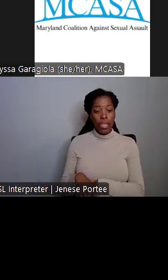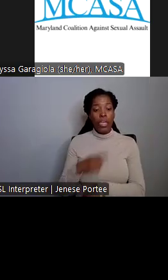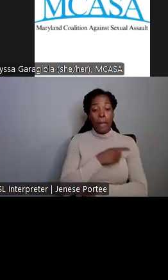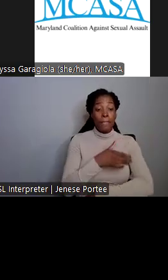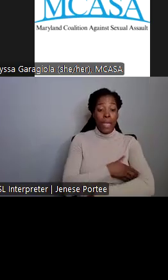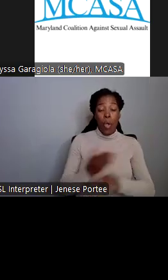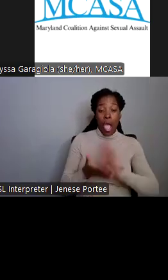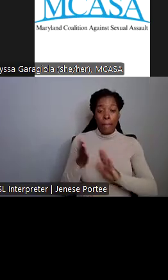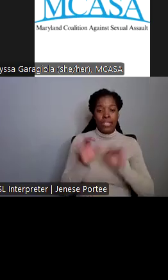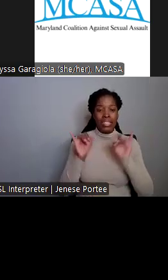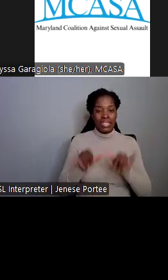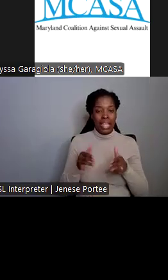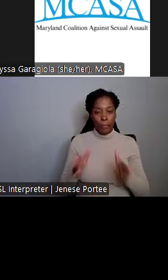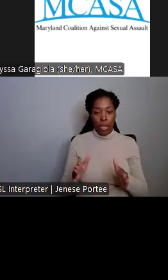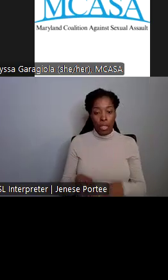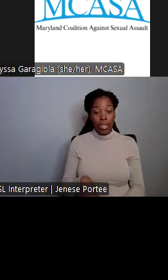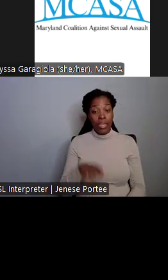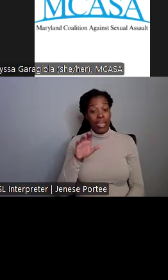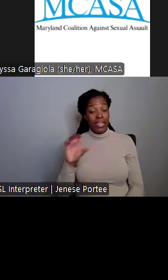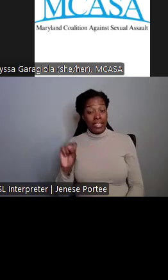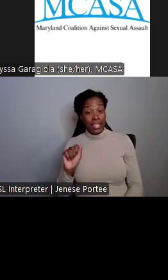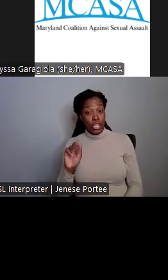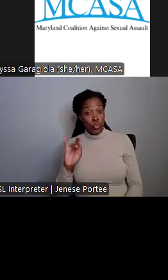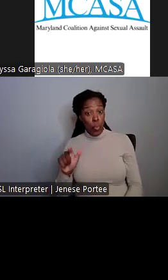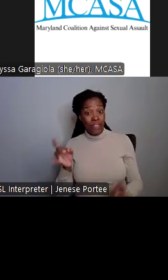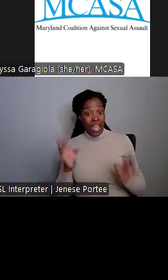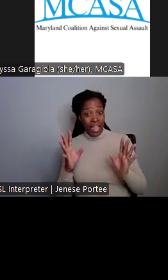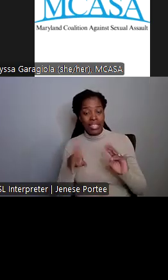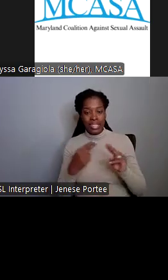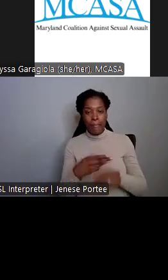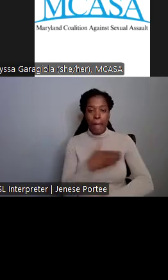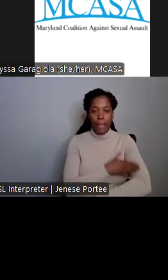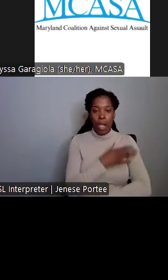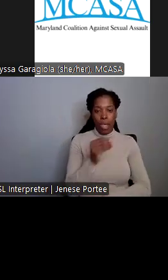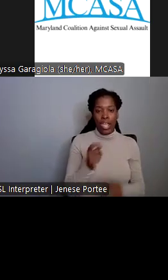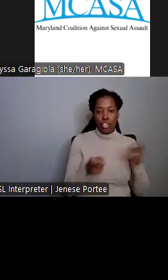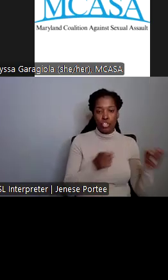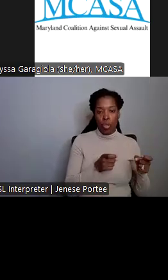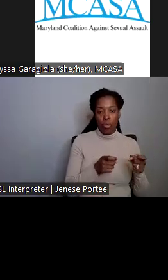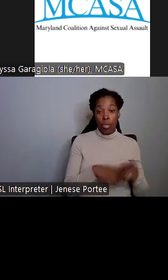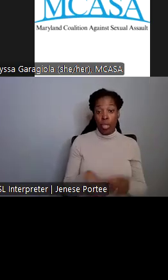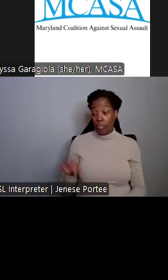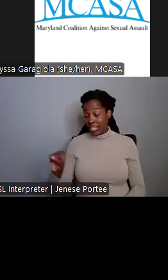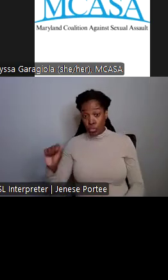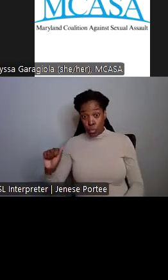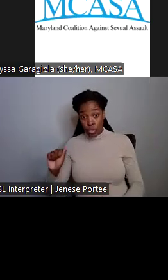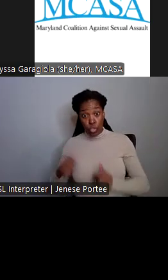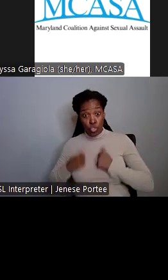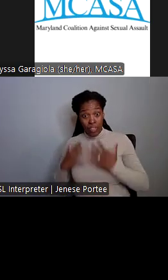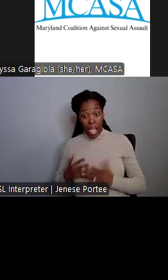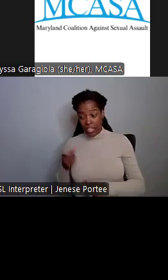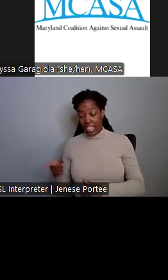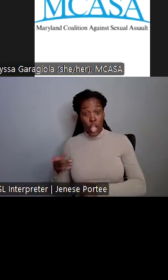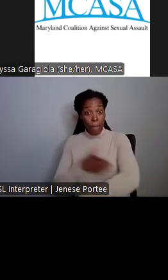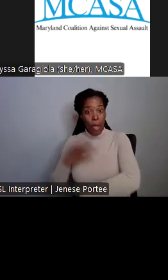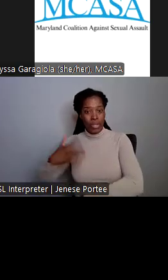control. For sexual assault survivors, their power is taken from them while the person who harmed them is seeking to gain power